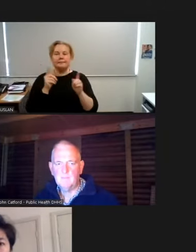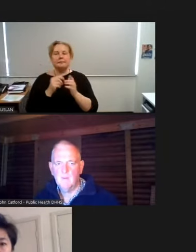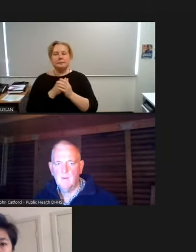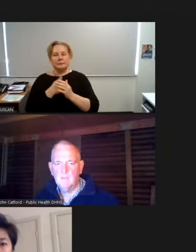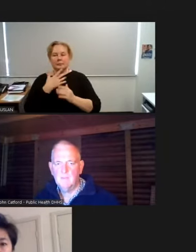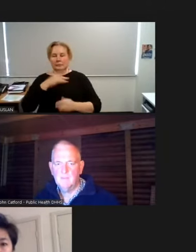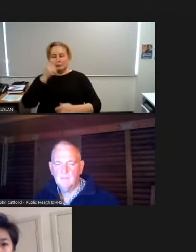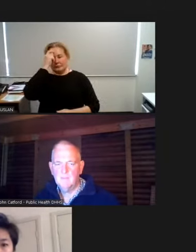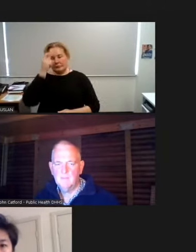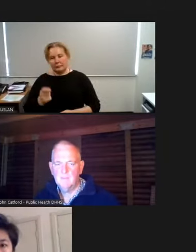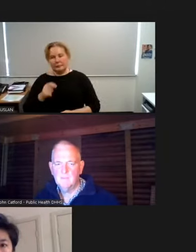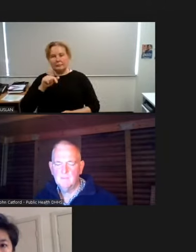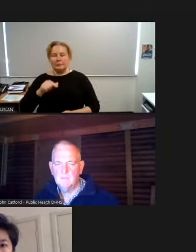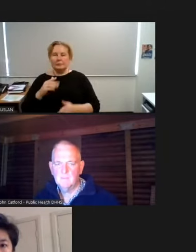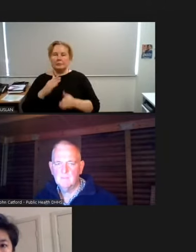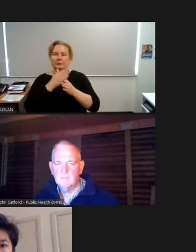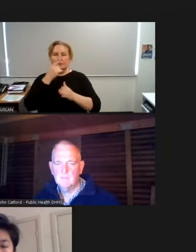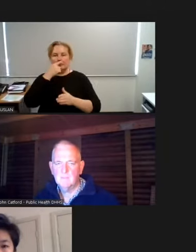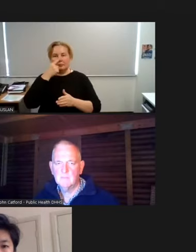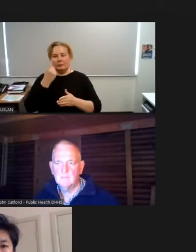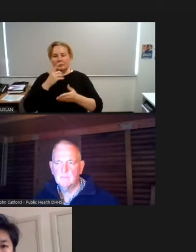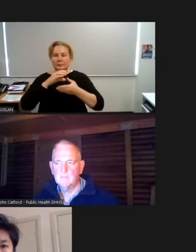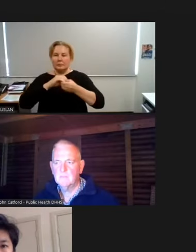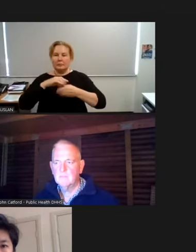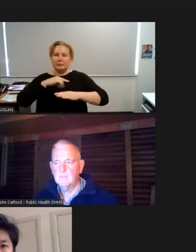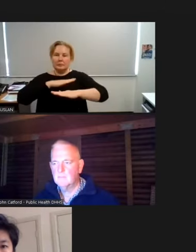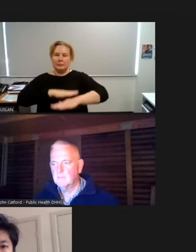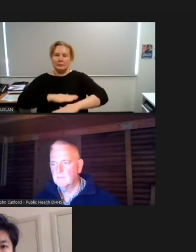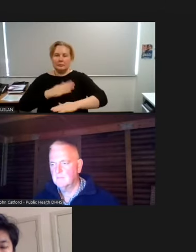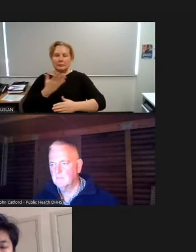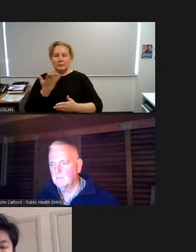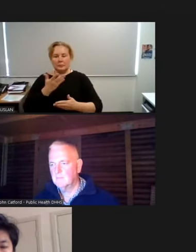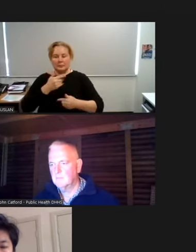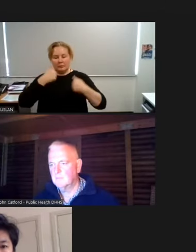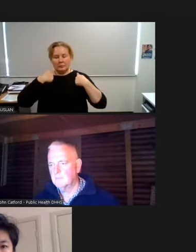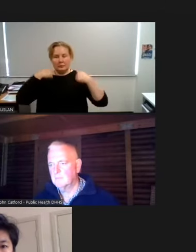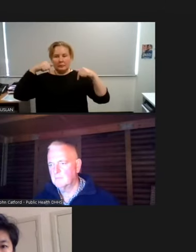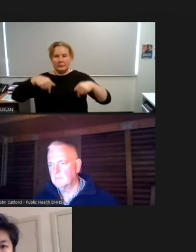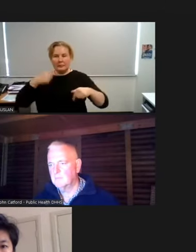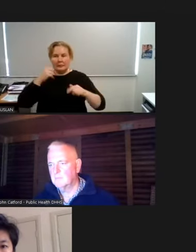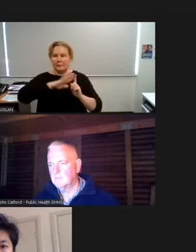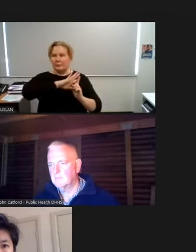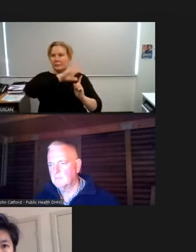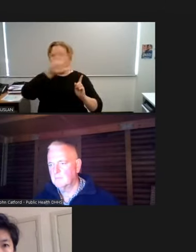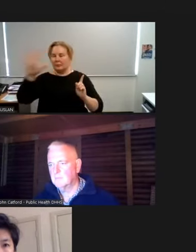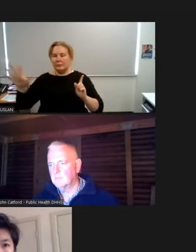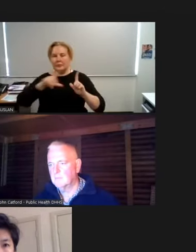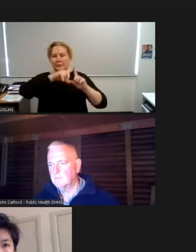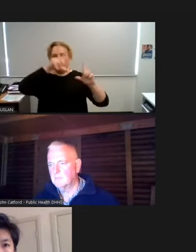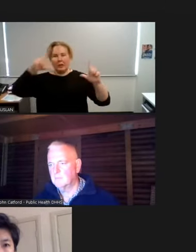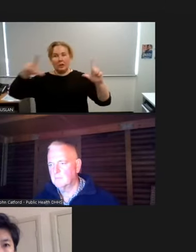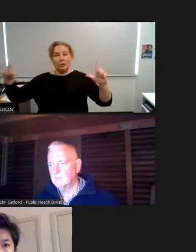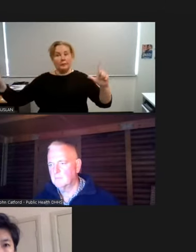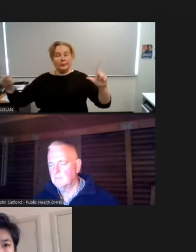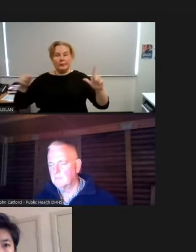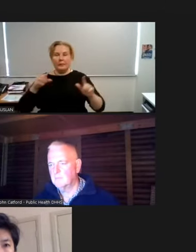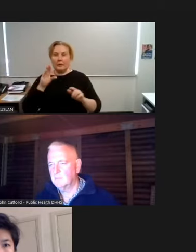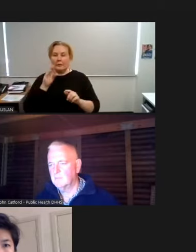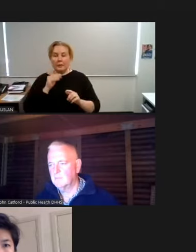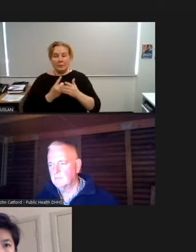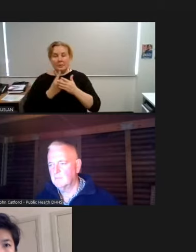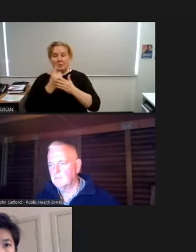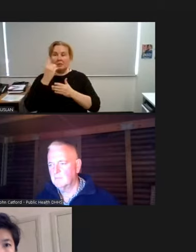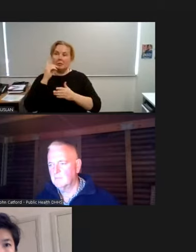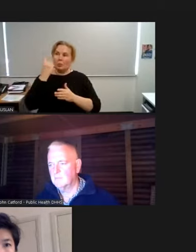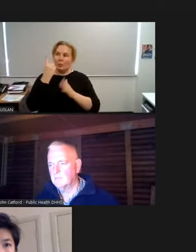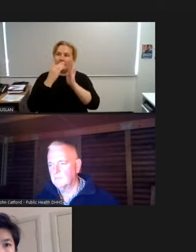today and the traditional owners of the land across Victoria. Since our last webinar just a month ago, the situation has changed